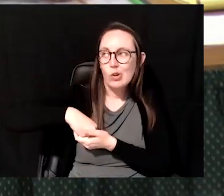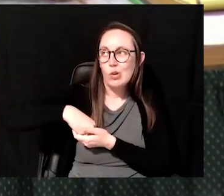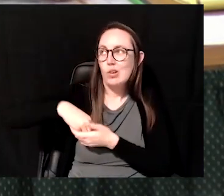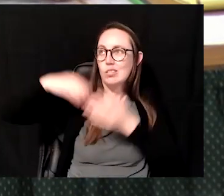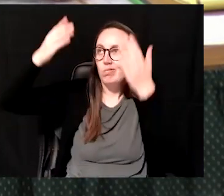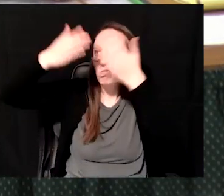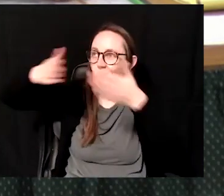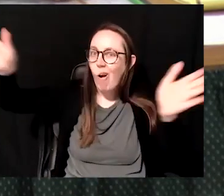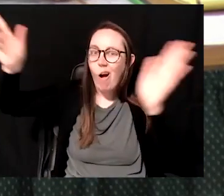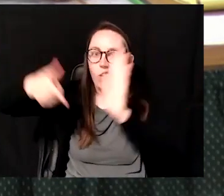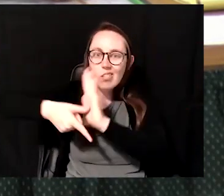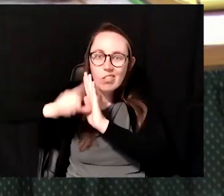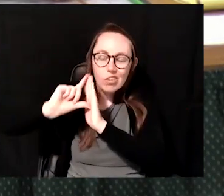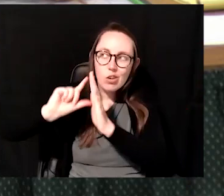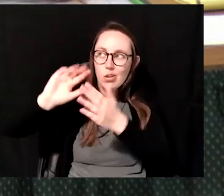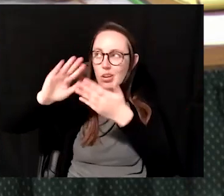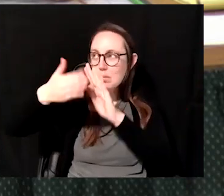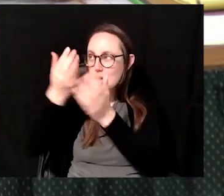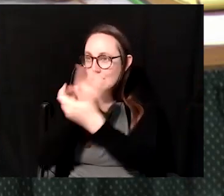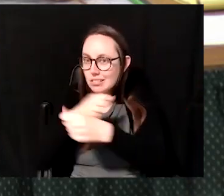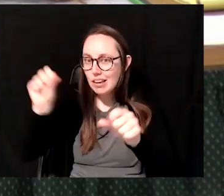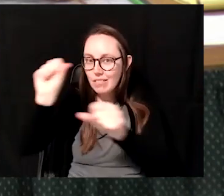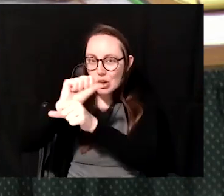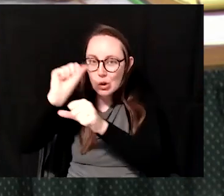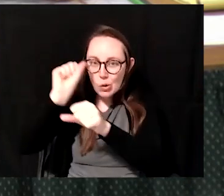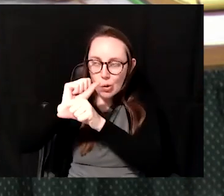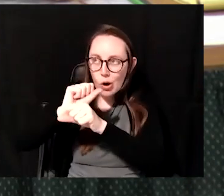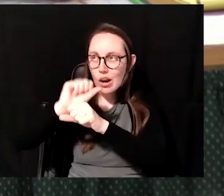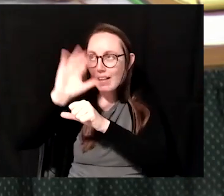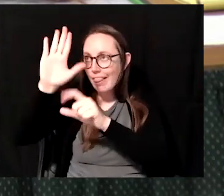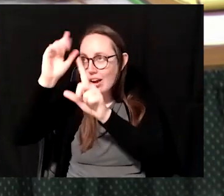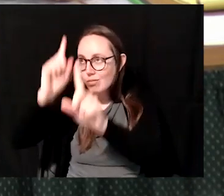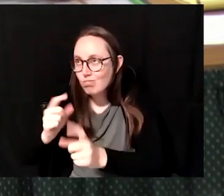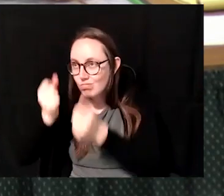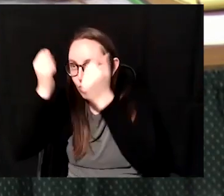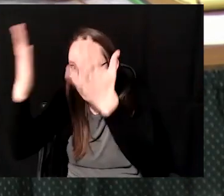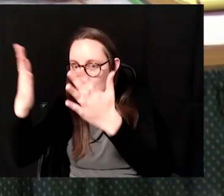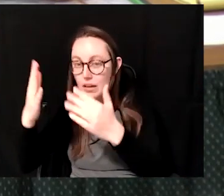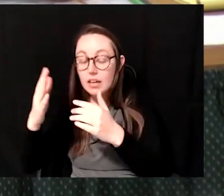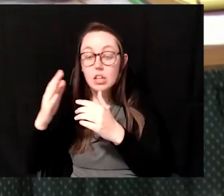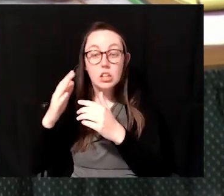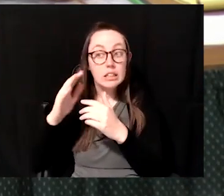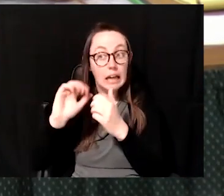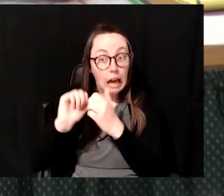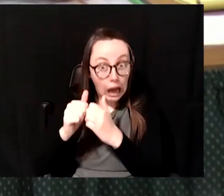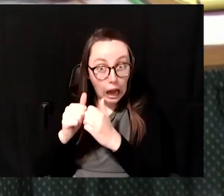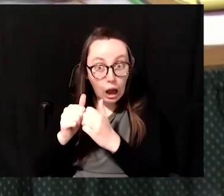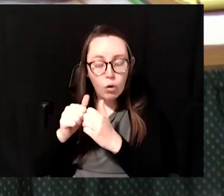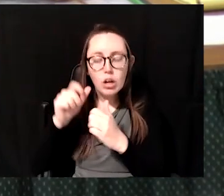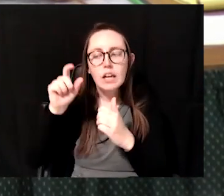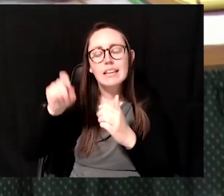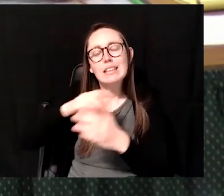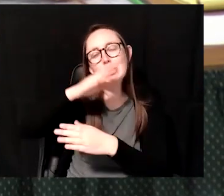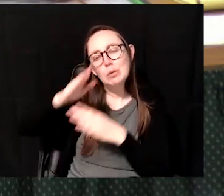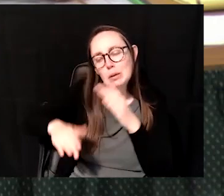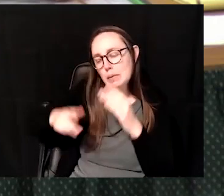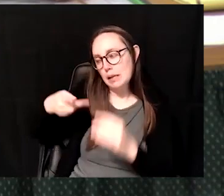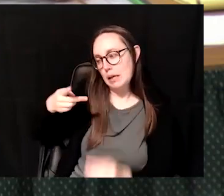recommendations in a manner that completes the review begun by Peter Elwell in December 2021.